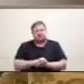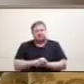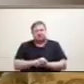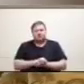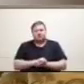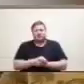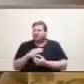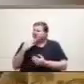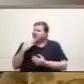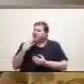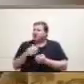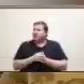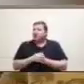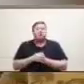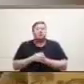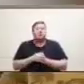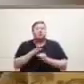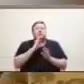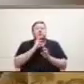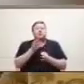Thank you. Let's get the response.